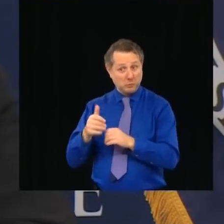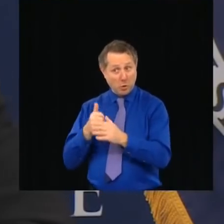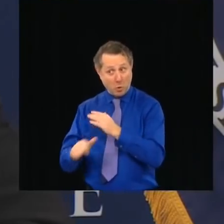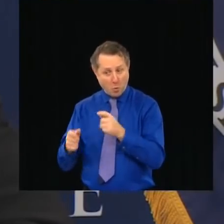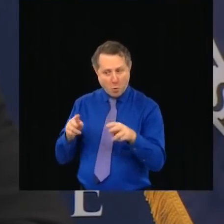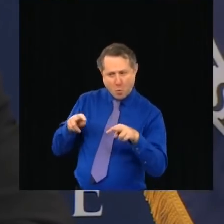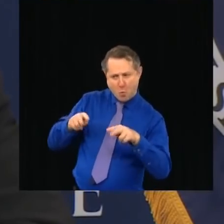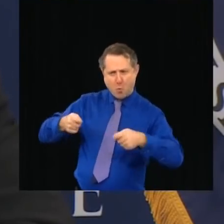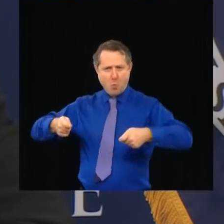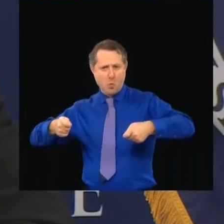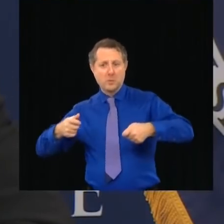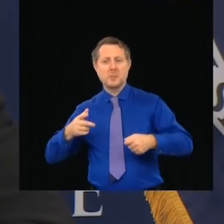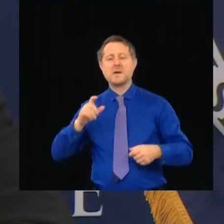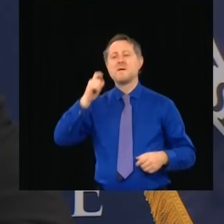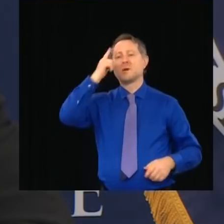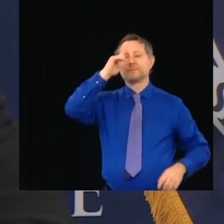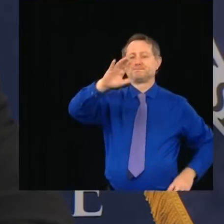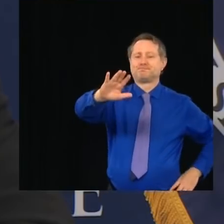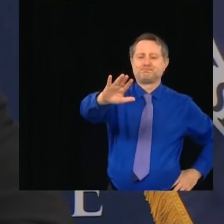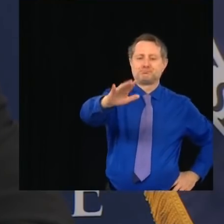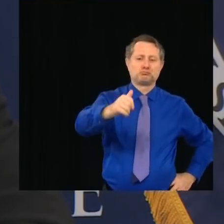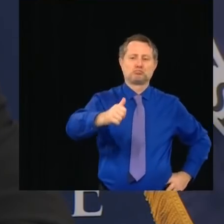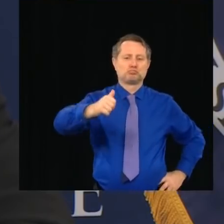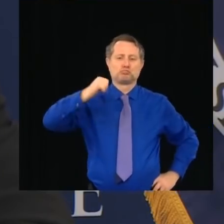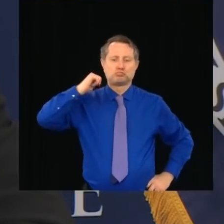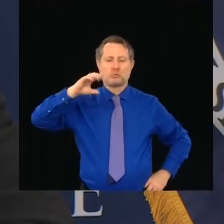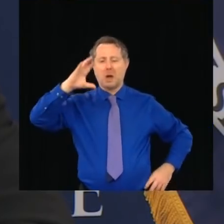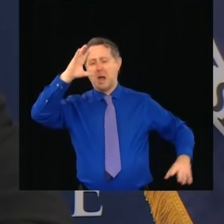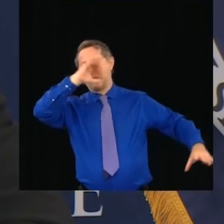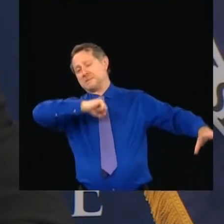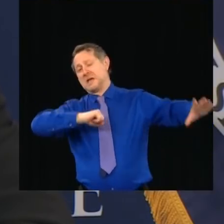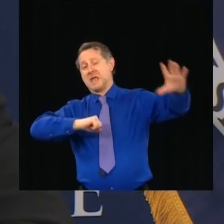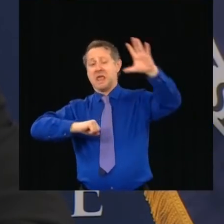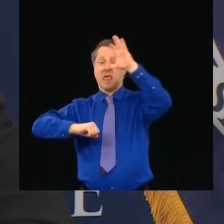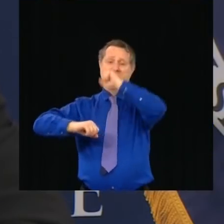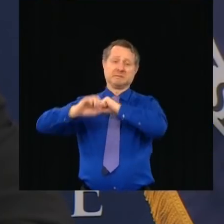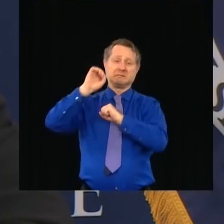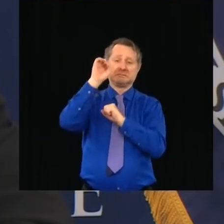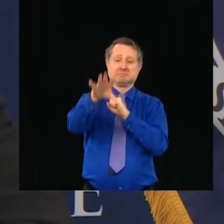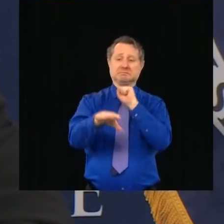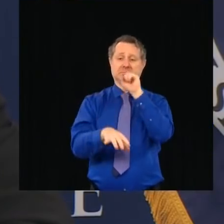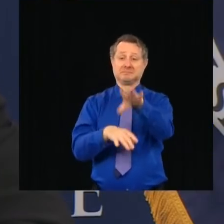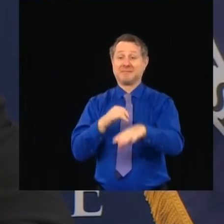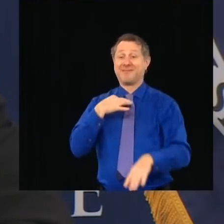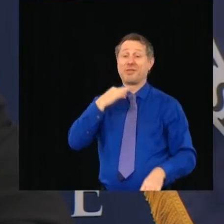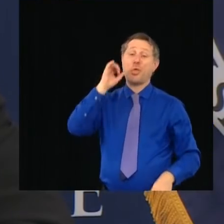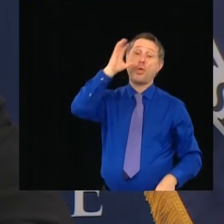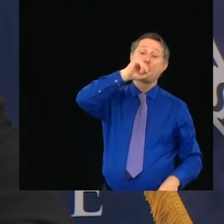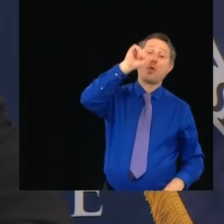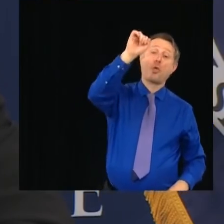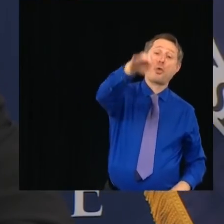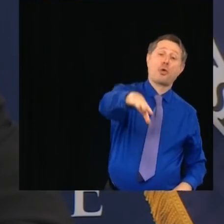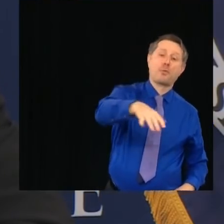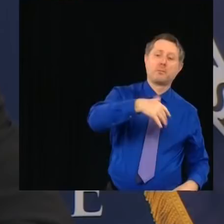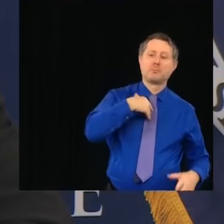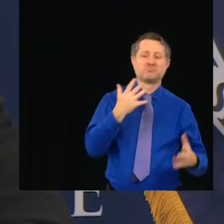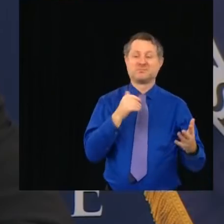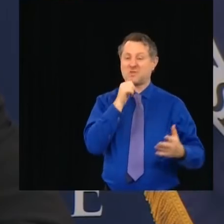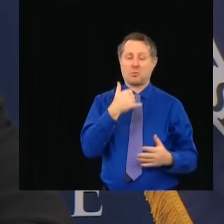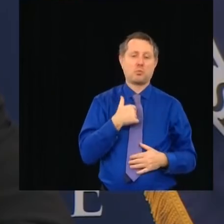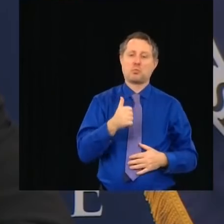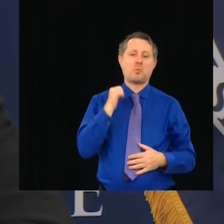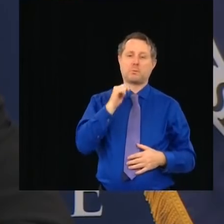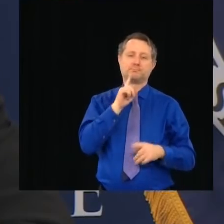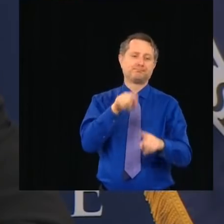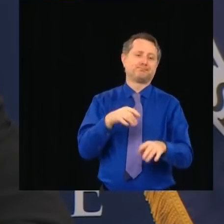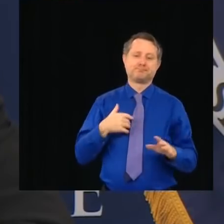I am not going to guess, and all it would be a guess, and I'm not going to do that.